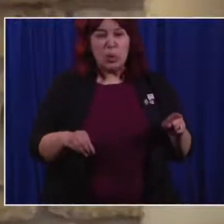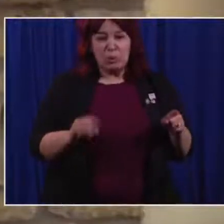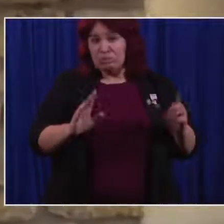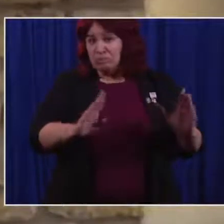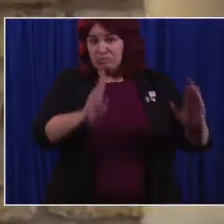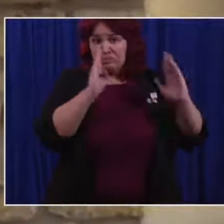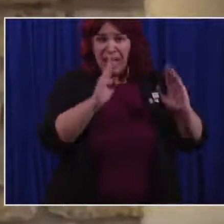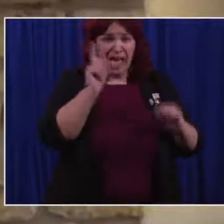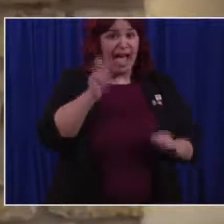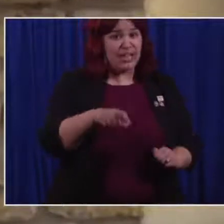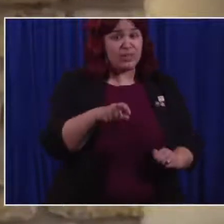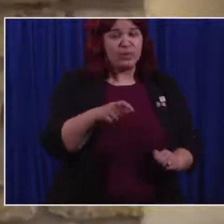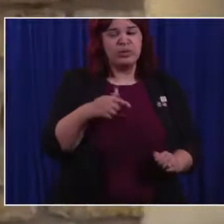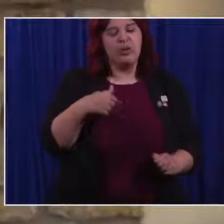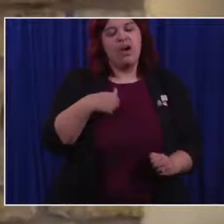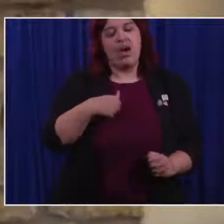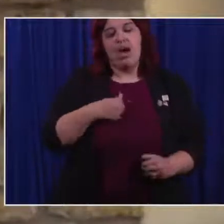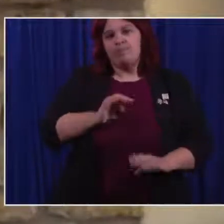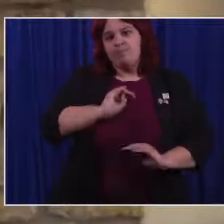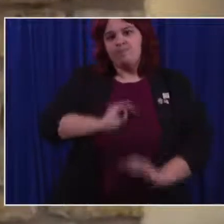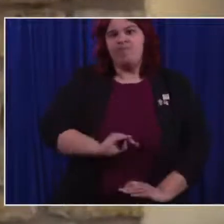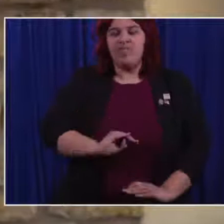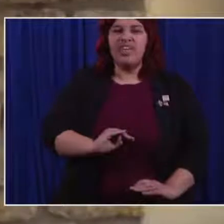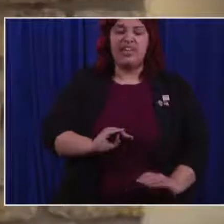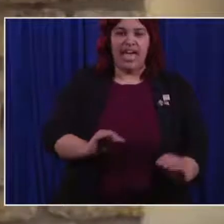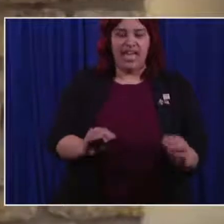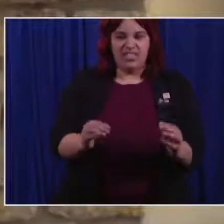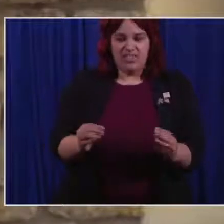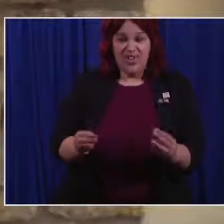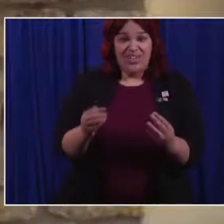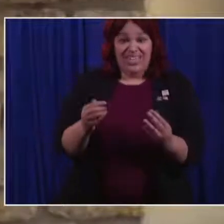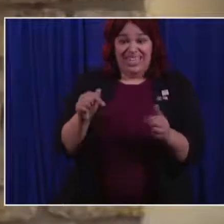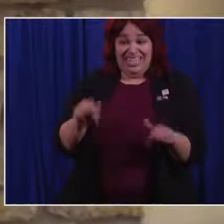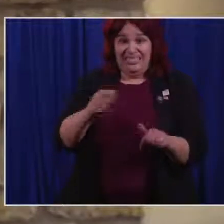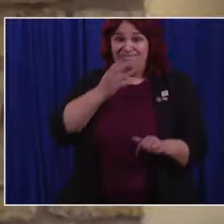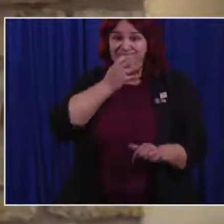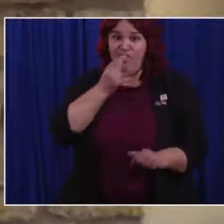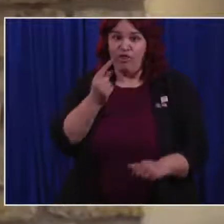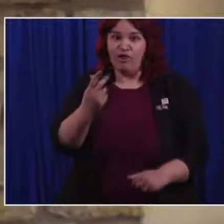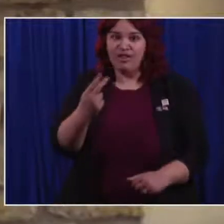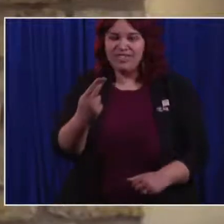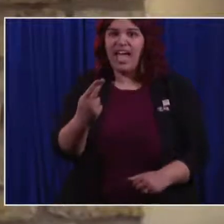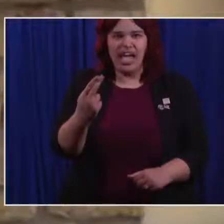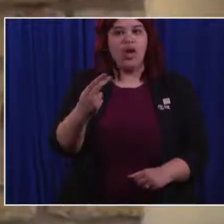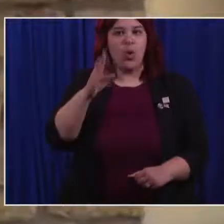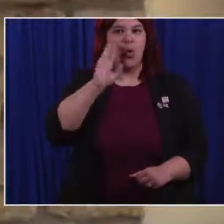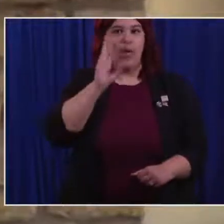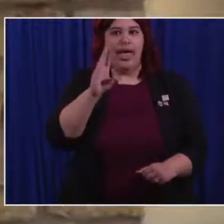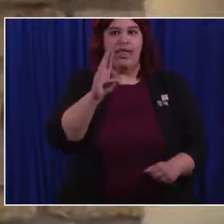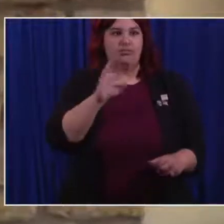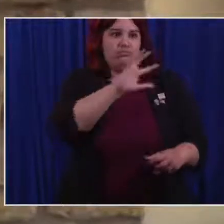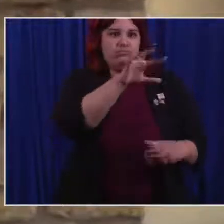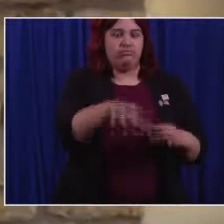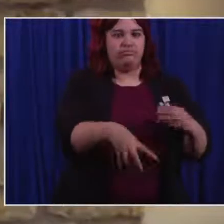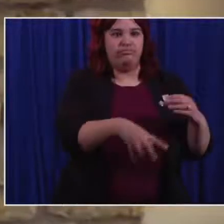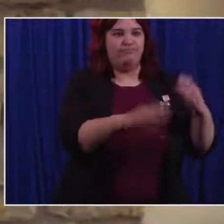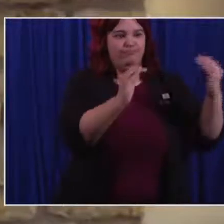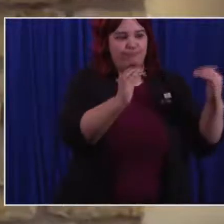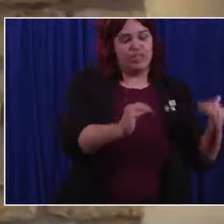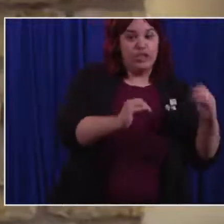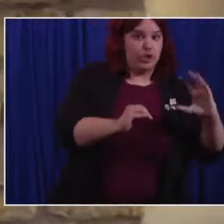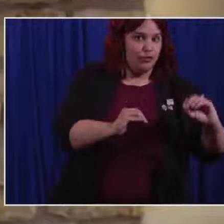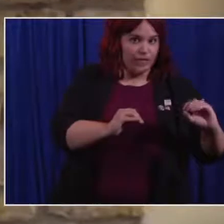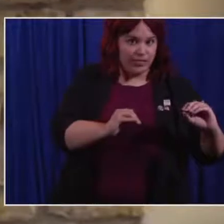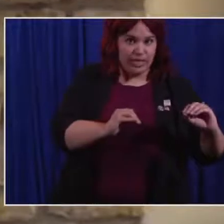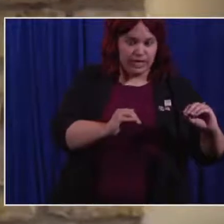of Thursday, going to be able to go to 50. But we'll continue to look. We'll continue to look at who has the most risk. It's an